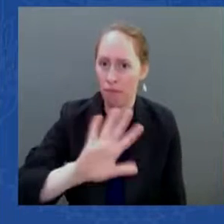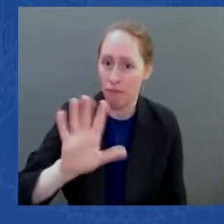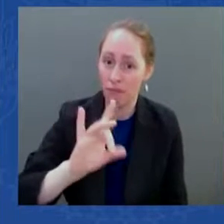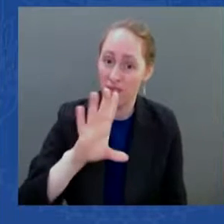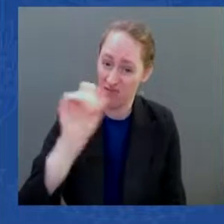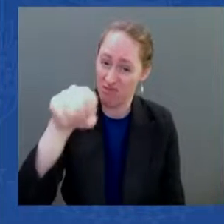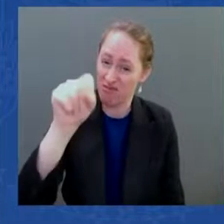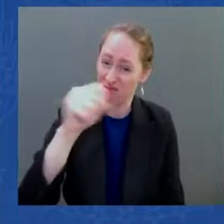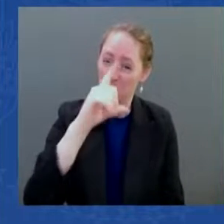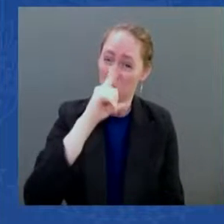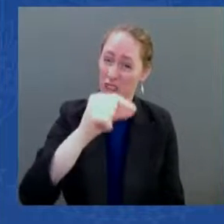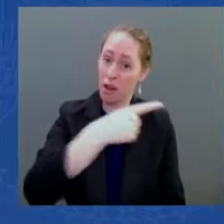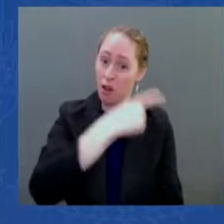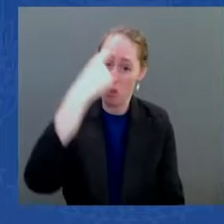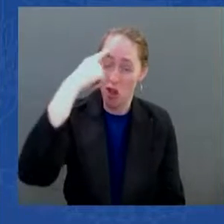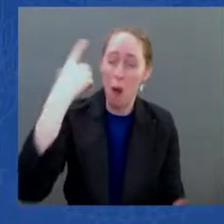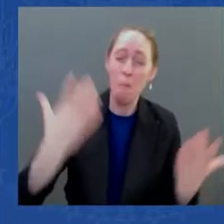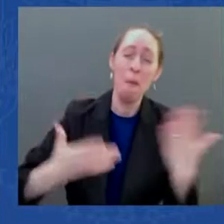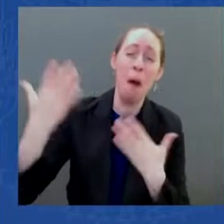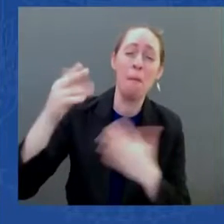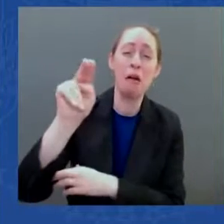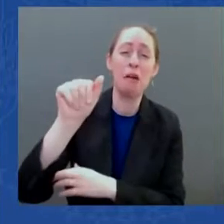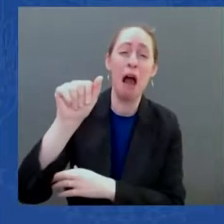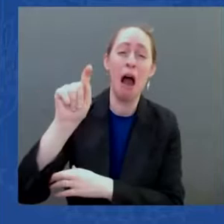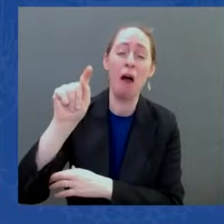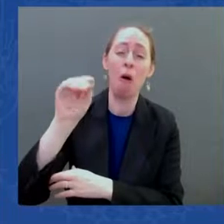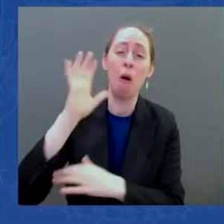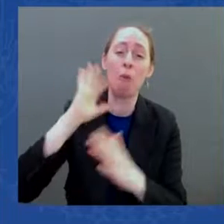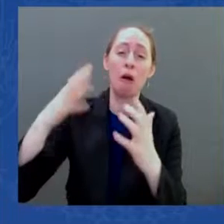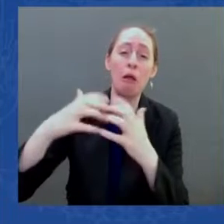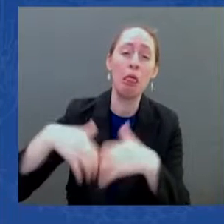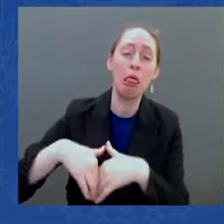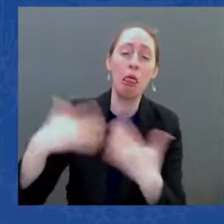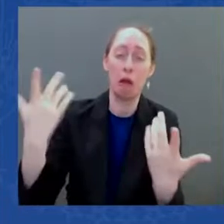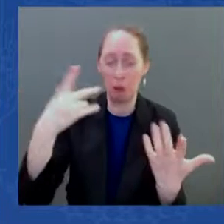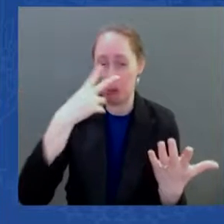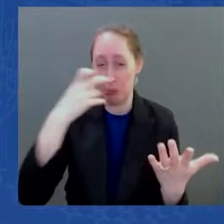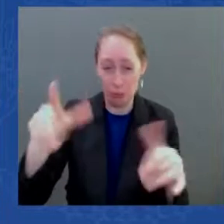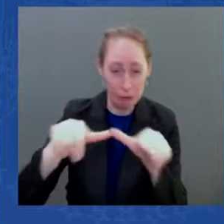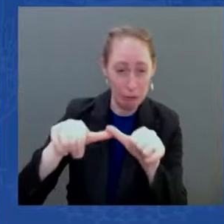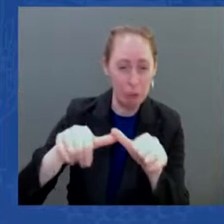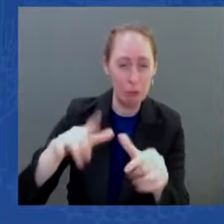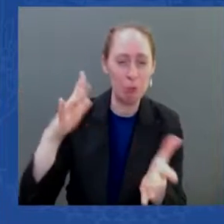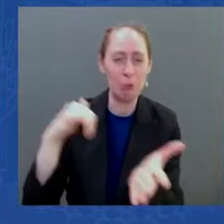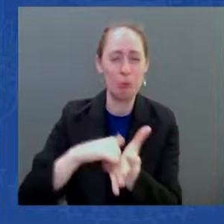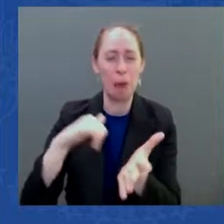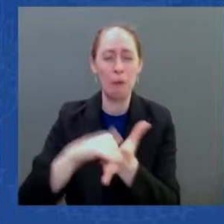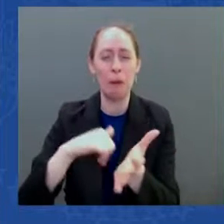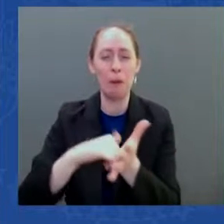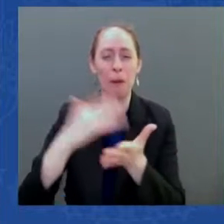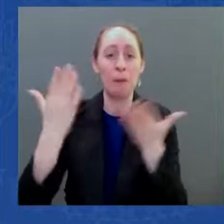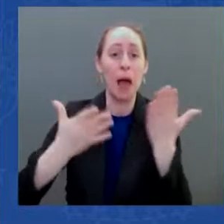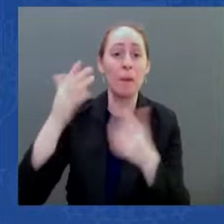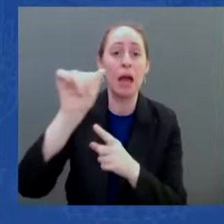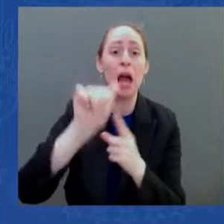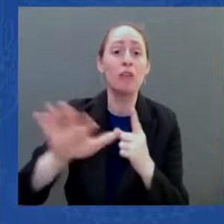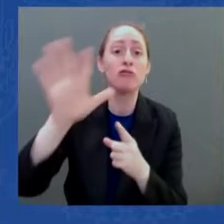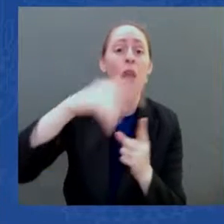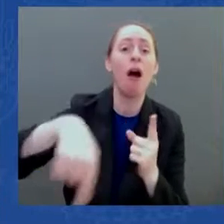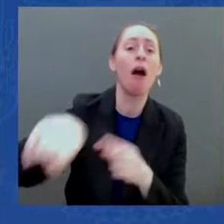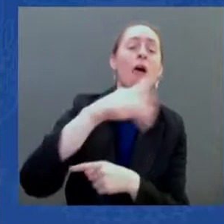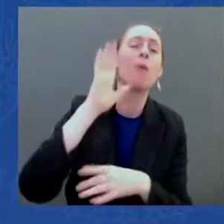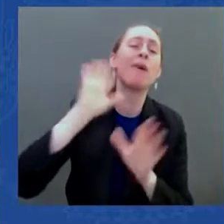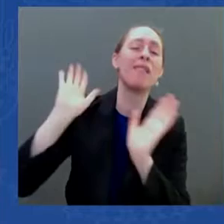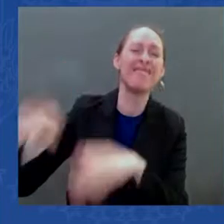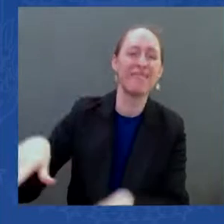Asia, cracking, moving away. He's betting on Western unity will crack. He's still betting on that. And